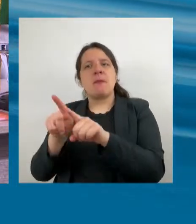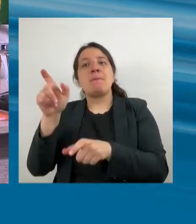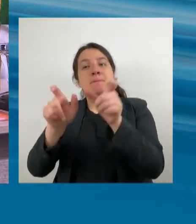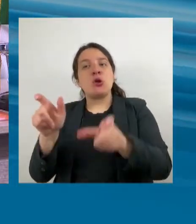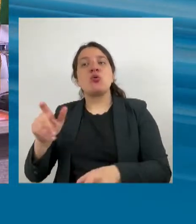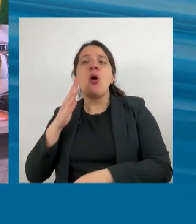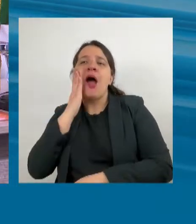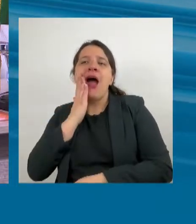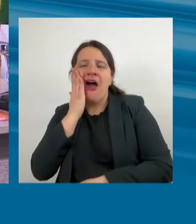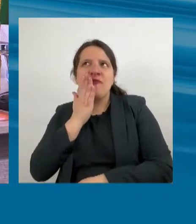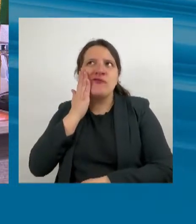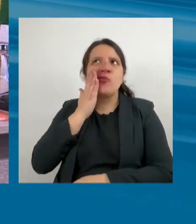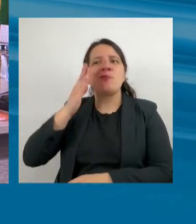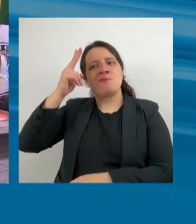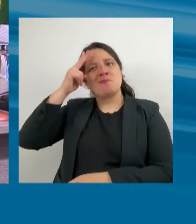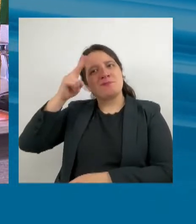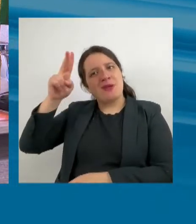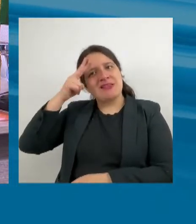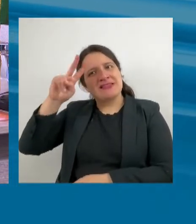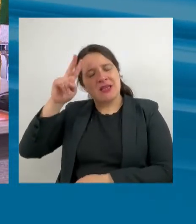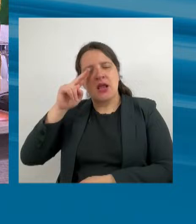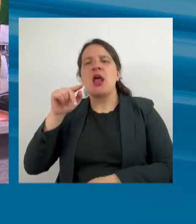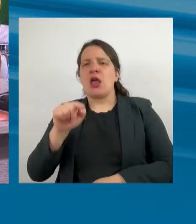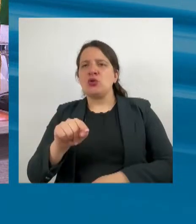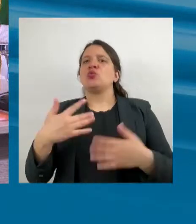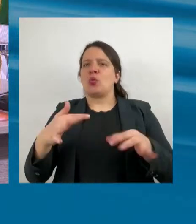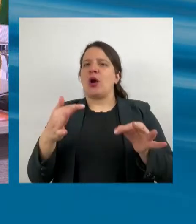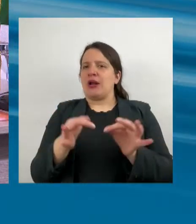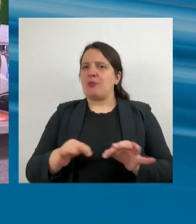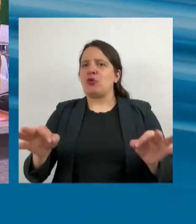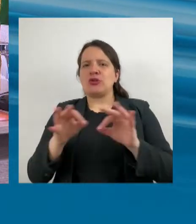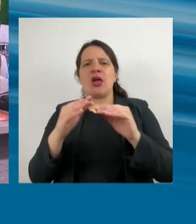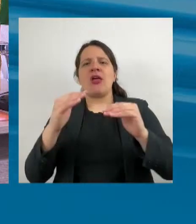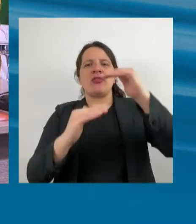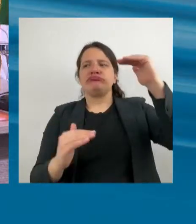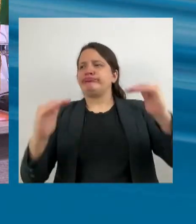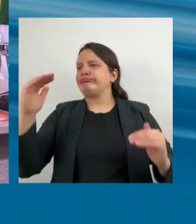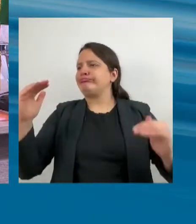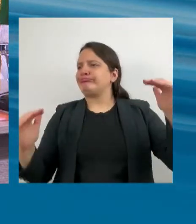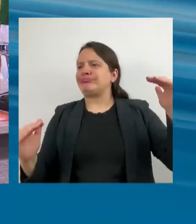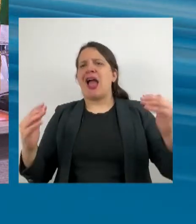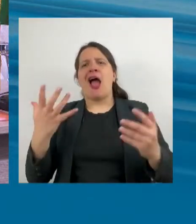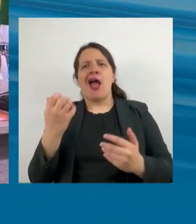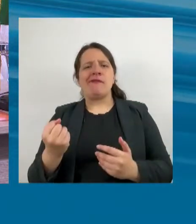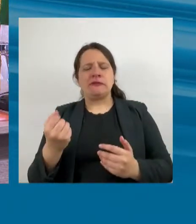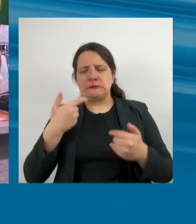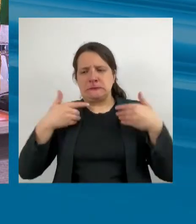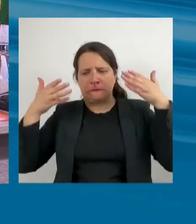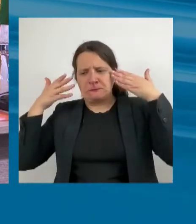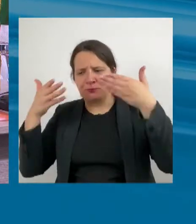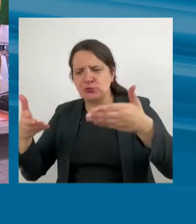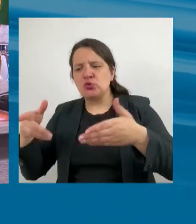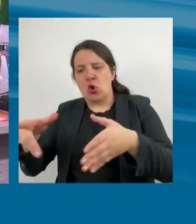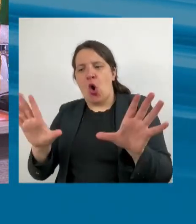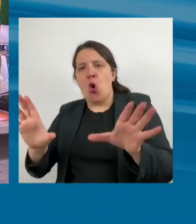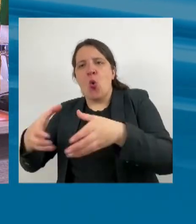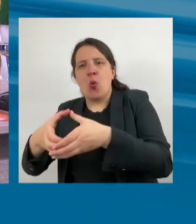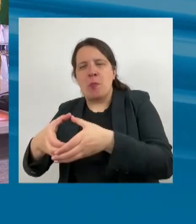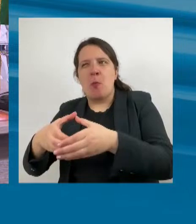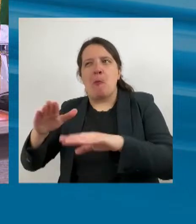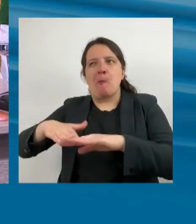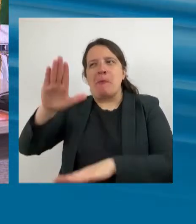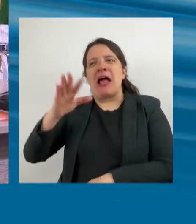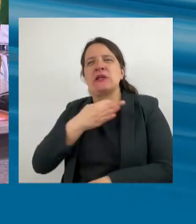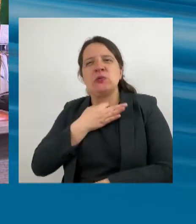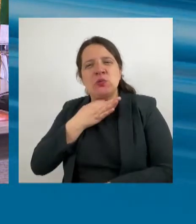Afro-Mexican communities. This policy has been key to face the structural inequalities affecting these vulnerable